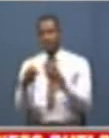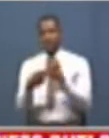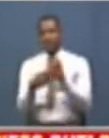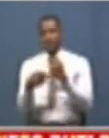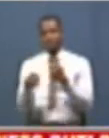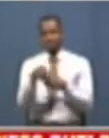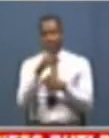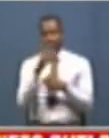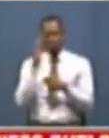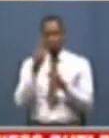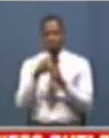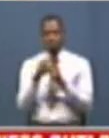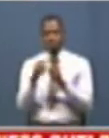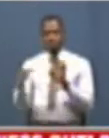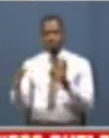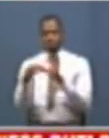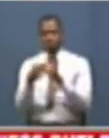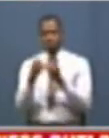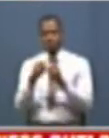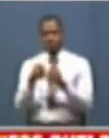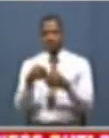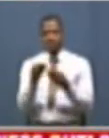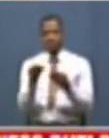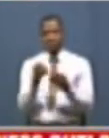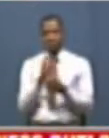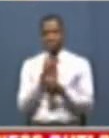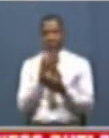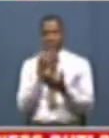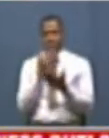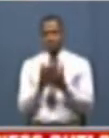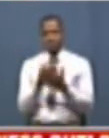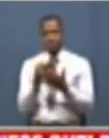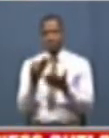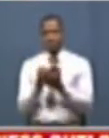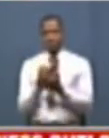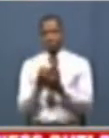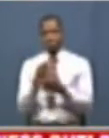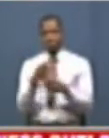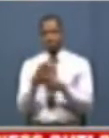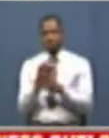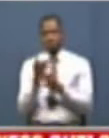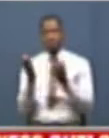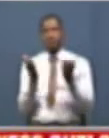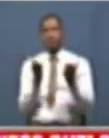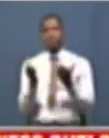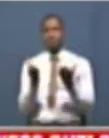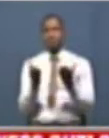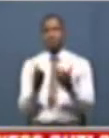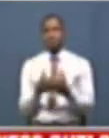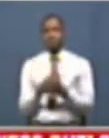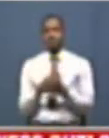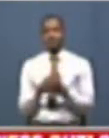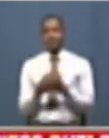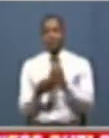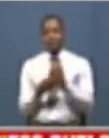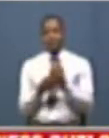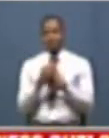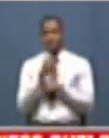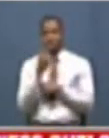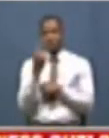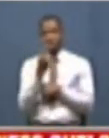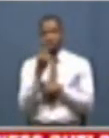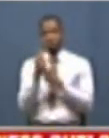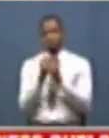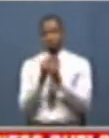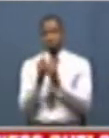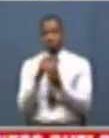have forged alliances to deliver various financial products and services. Banks are not only